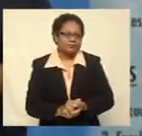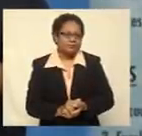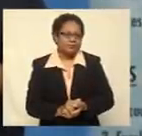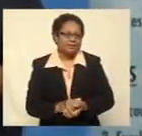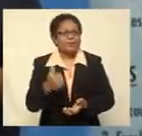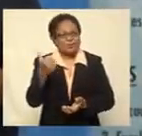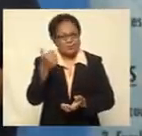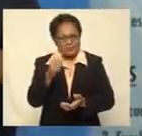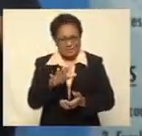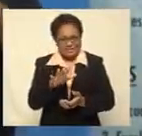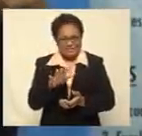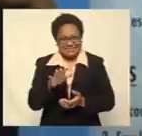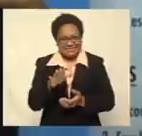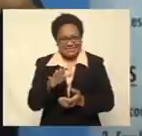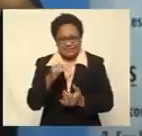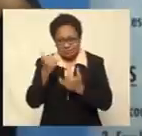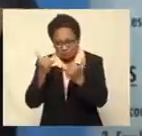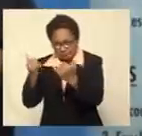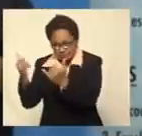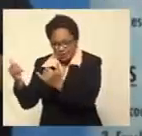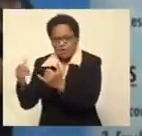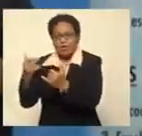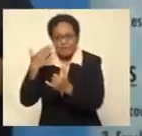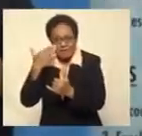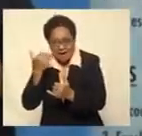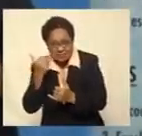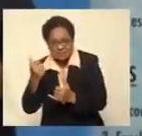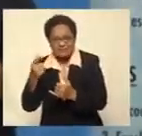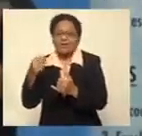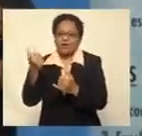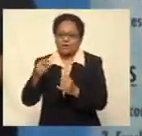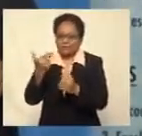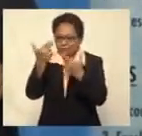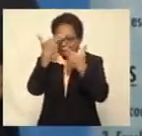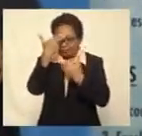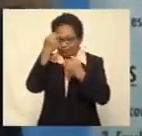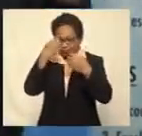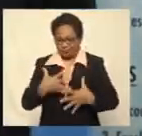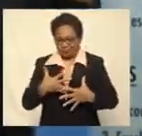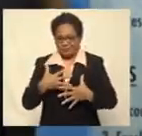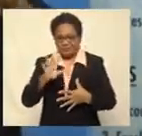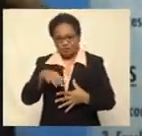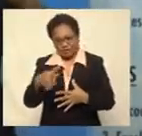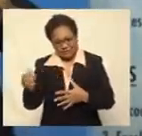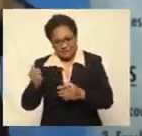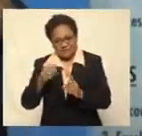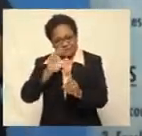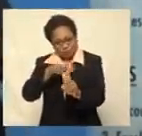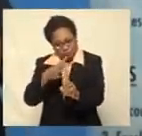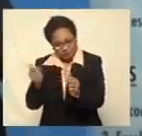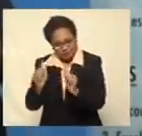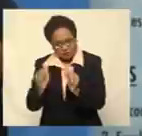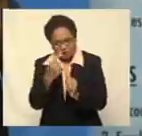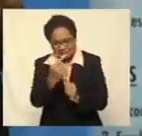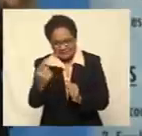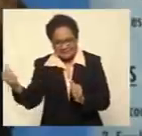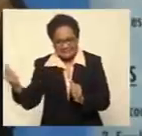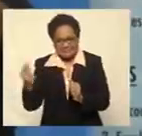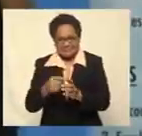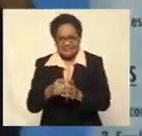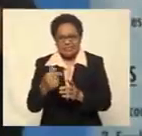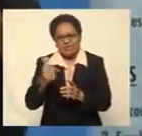contacted and screened all members of the Lionheart Rugby Sevens team we talked about in the last 24